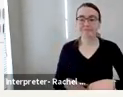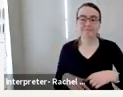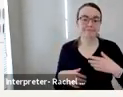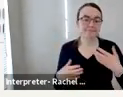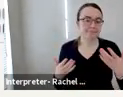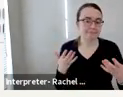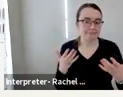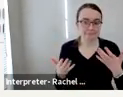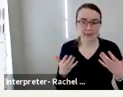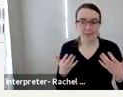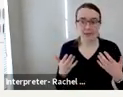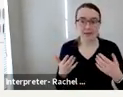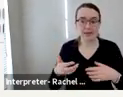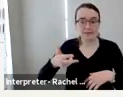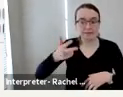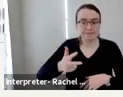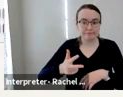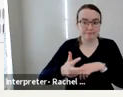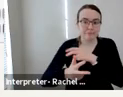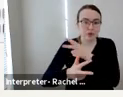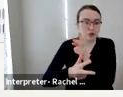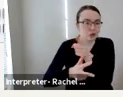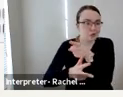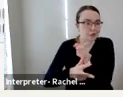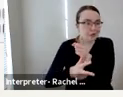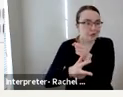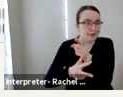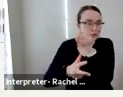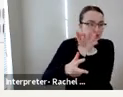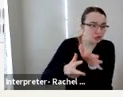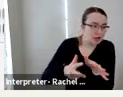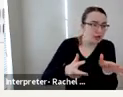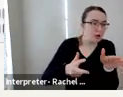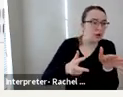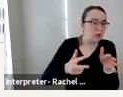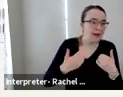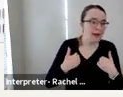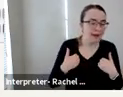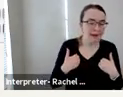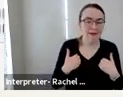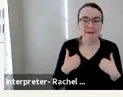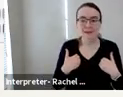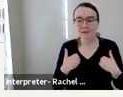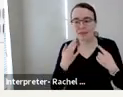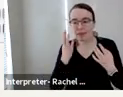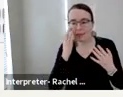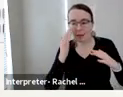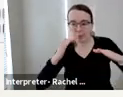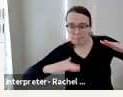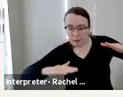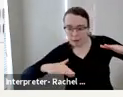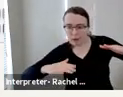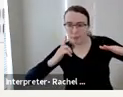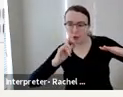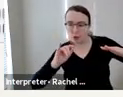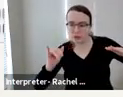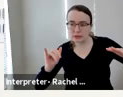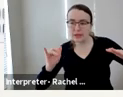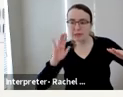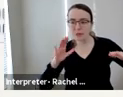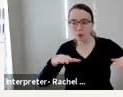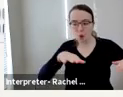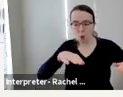the bottom section, right? And then I start to think about what the bottom section might look like, and maybe it's really going to point